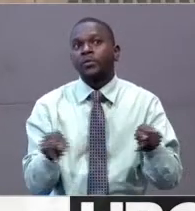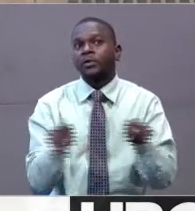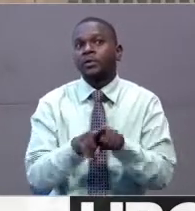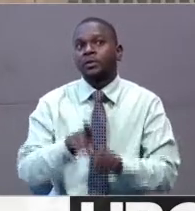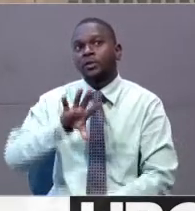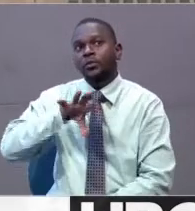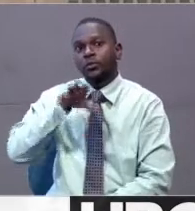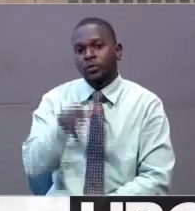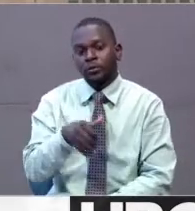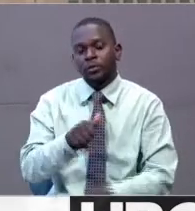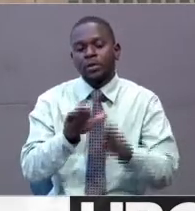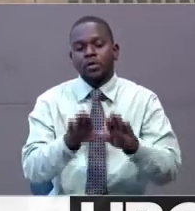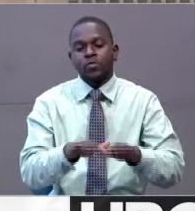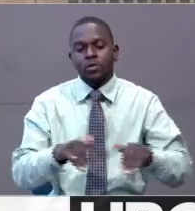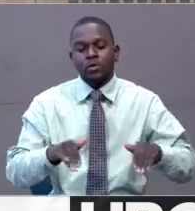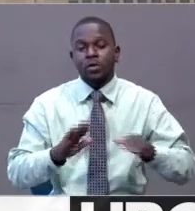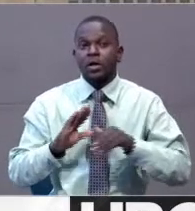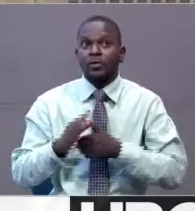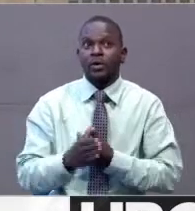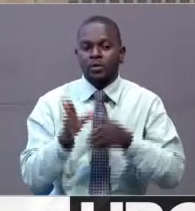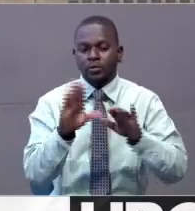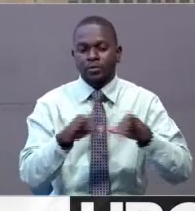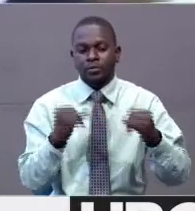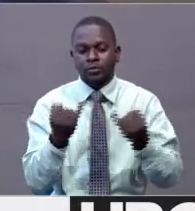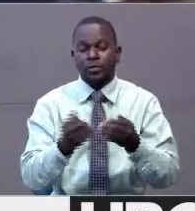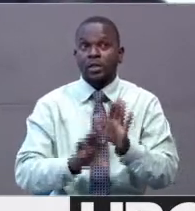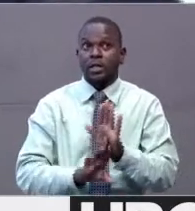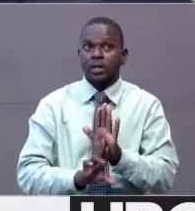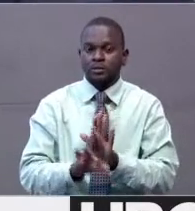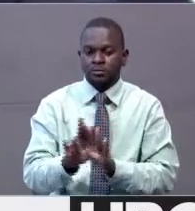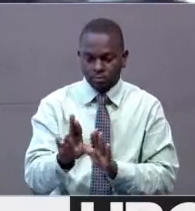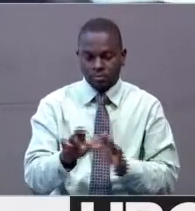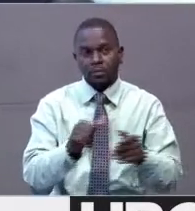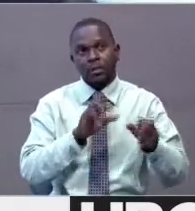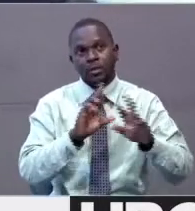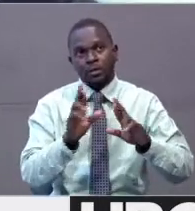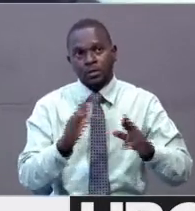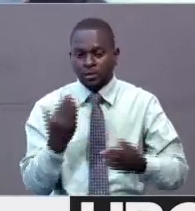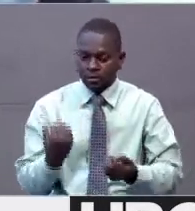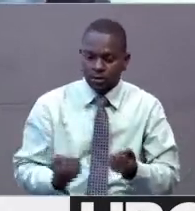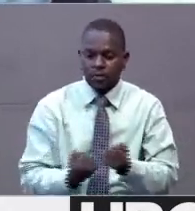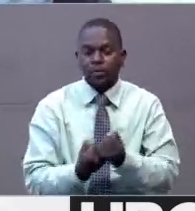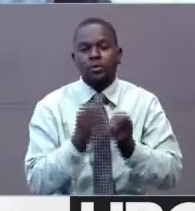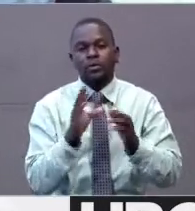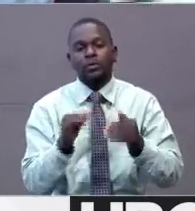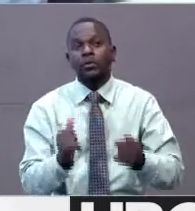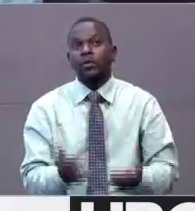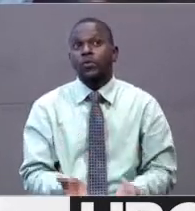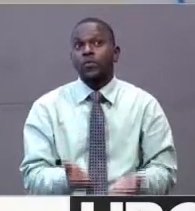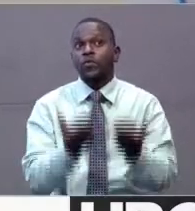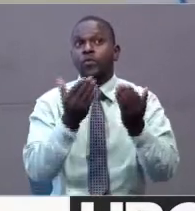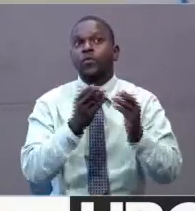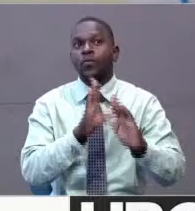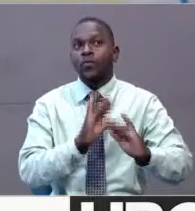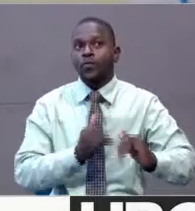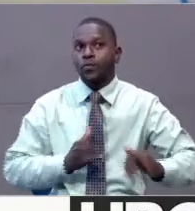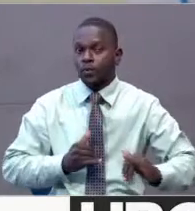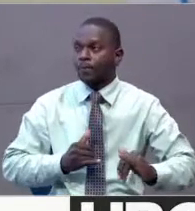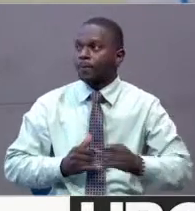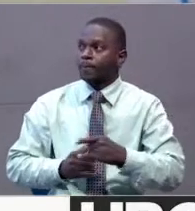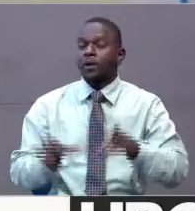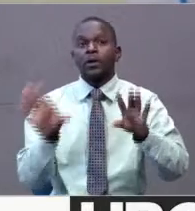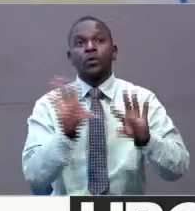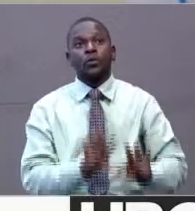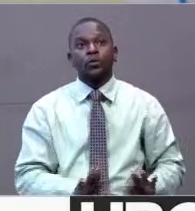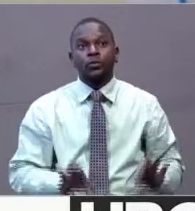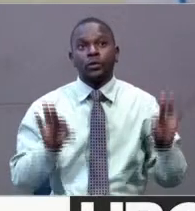region. Parliament and cultural institutions representatives have committed to support efforts towards promoting hygiene. So what is very